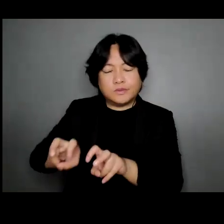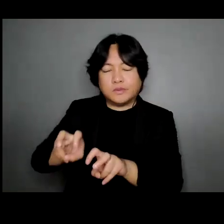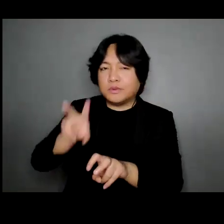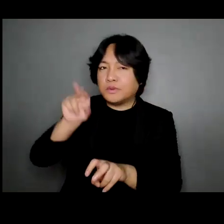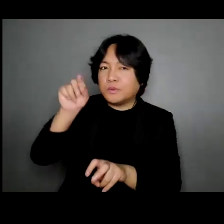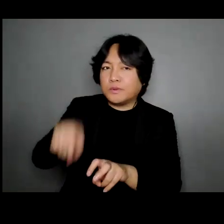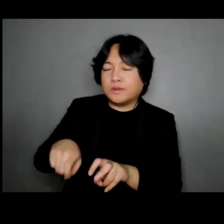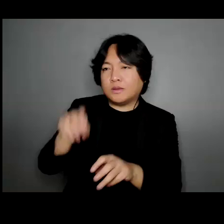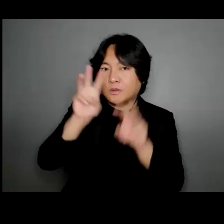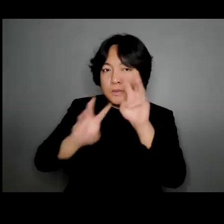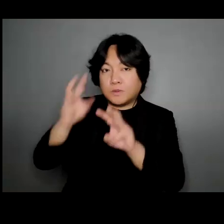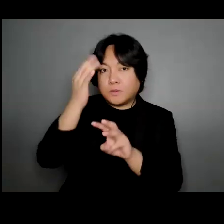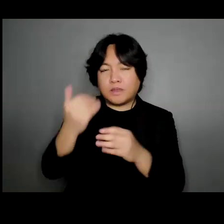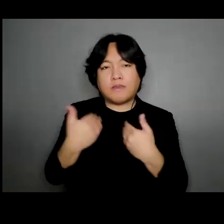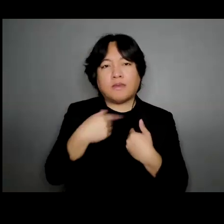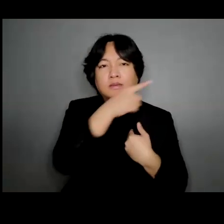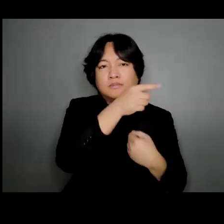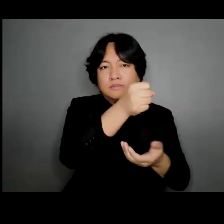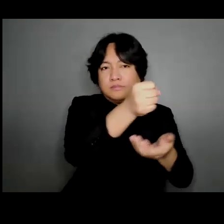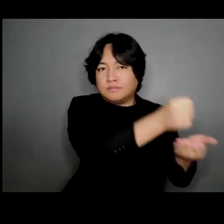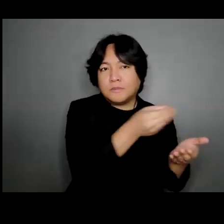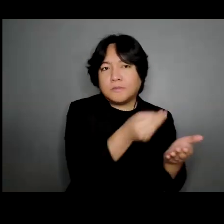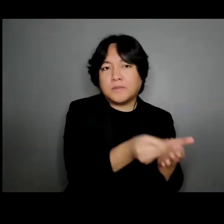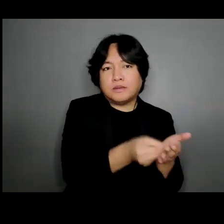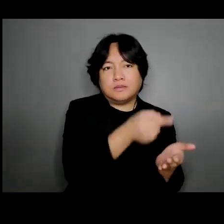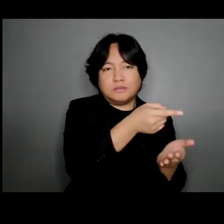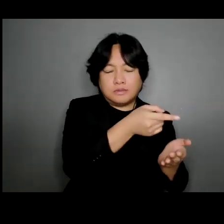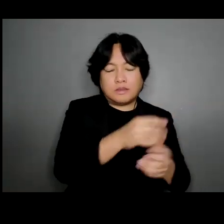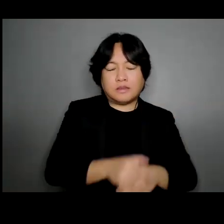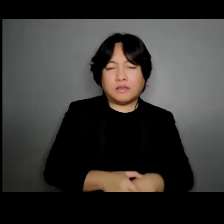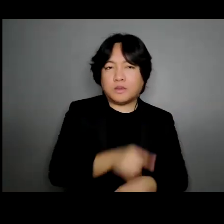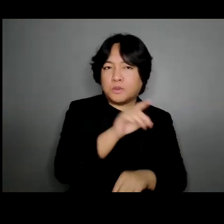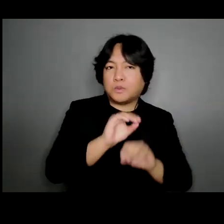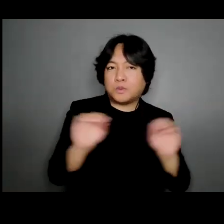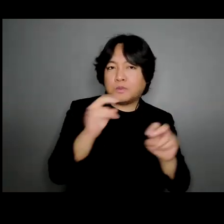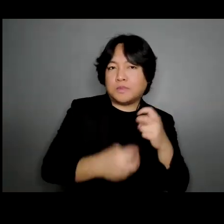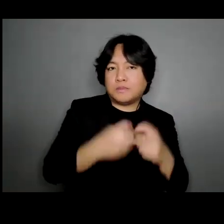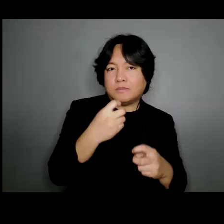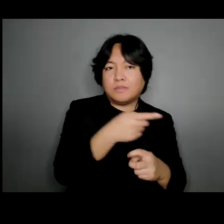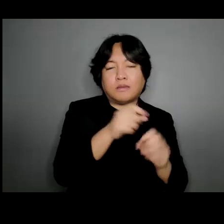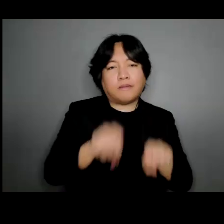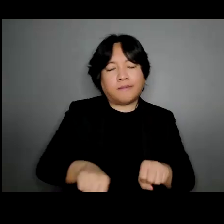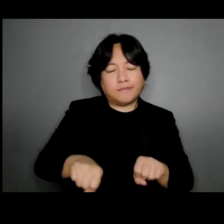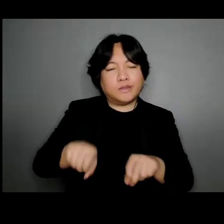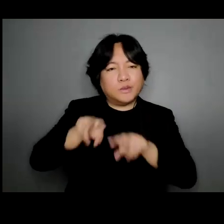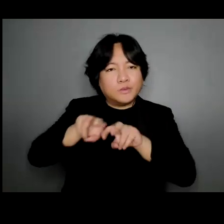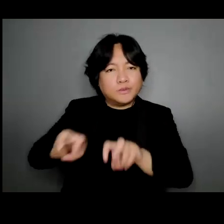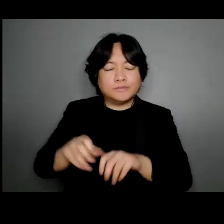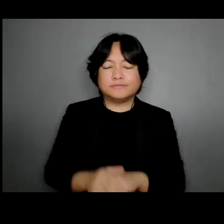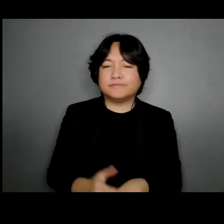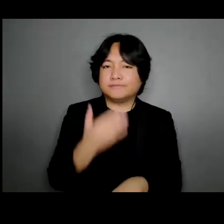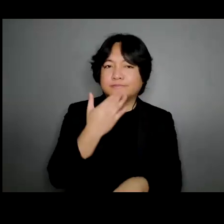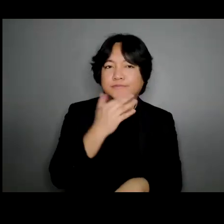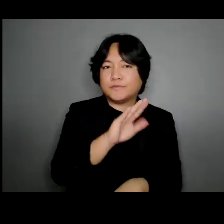many grants, and the research does not get returned even to the communities. So thank you for sharing